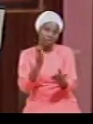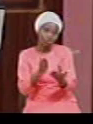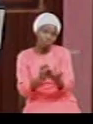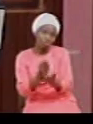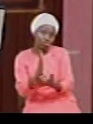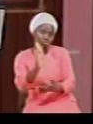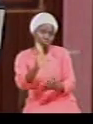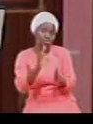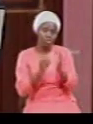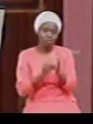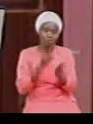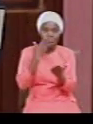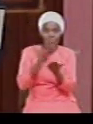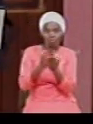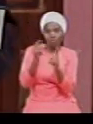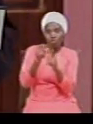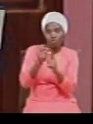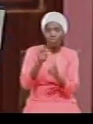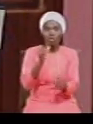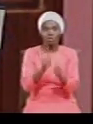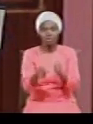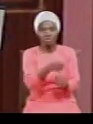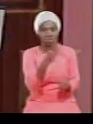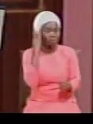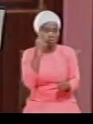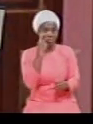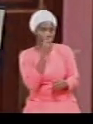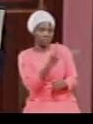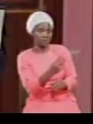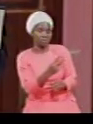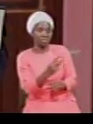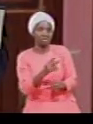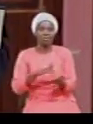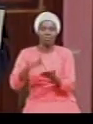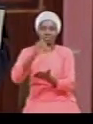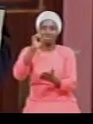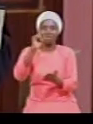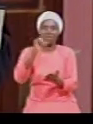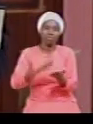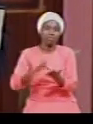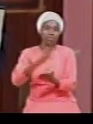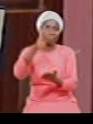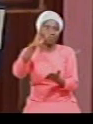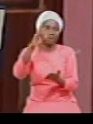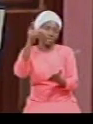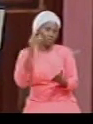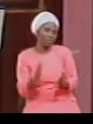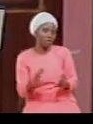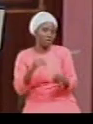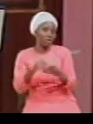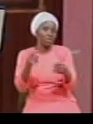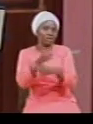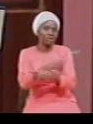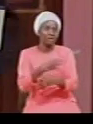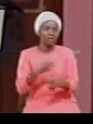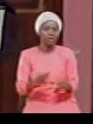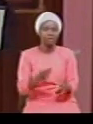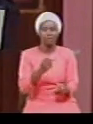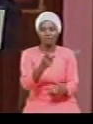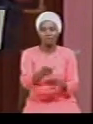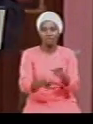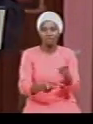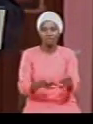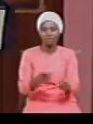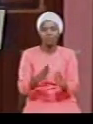works, which they shall behold, glorify God in the day of